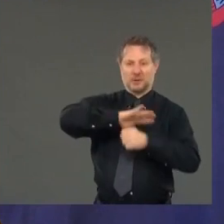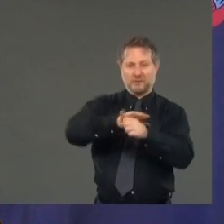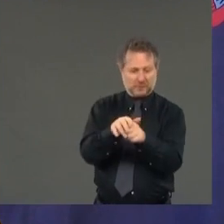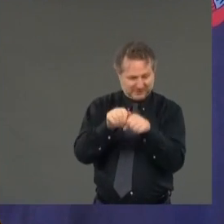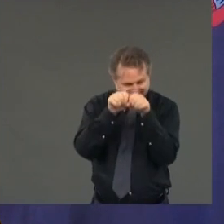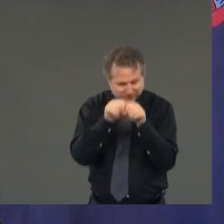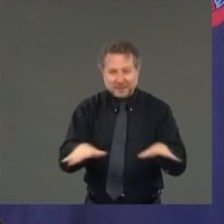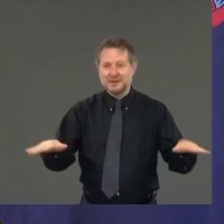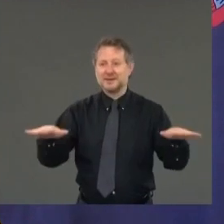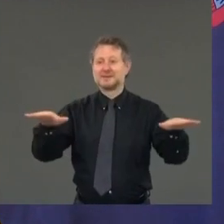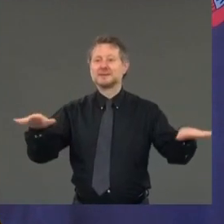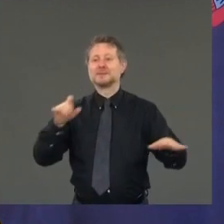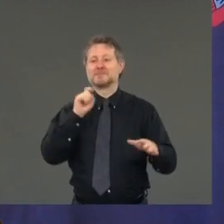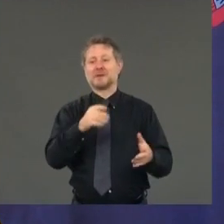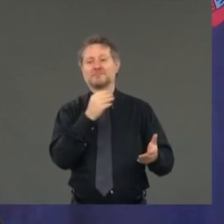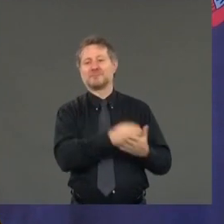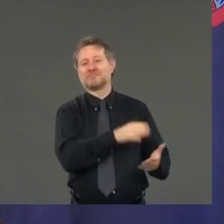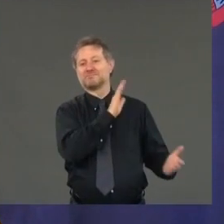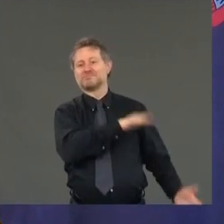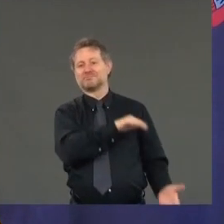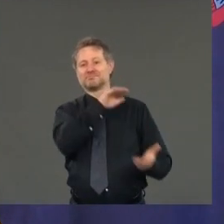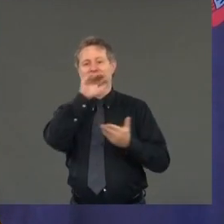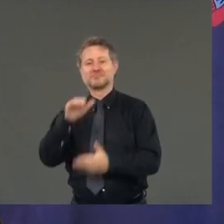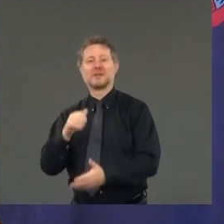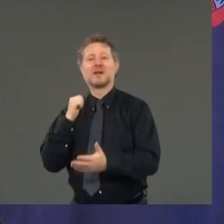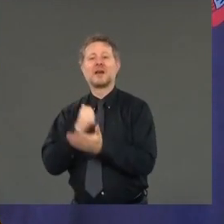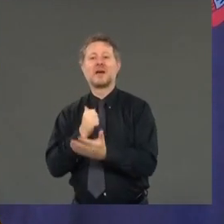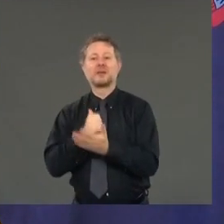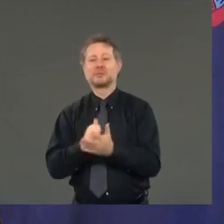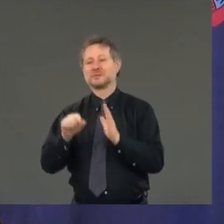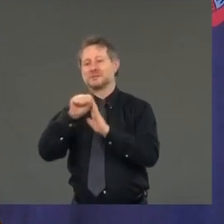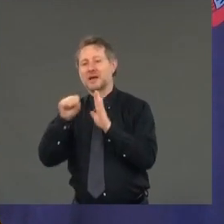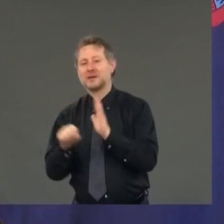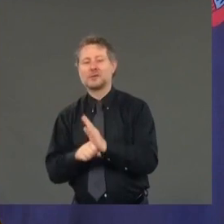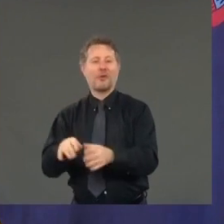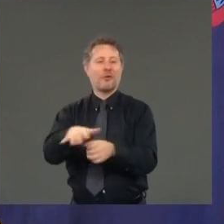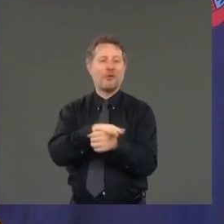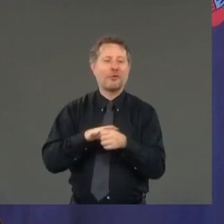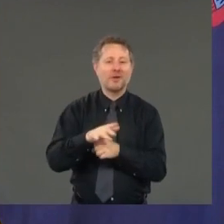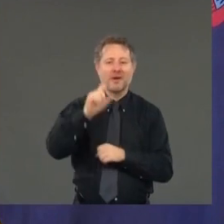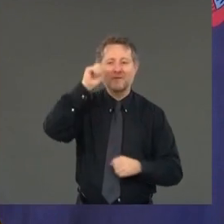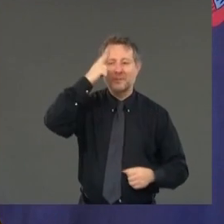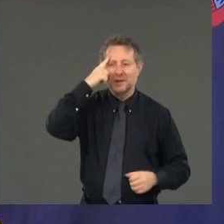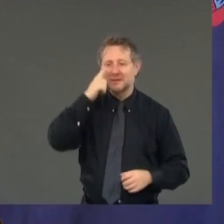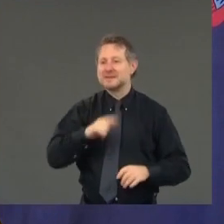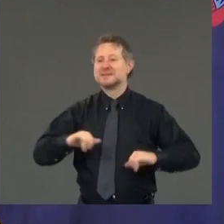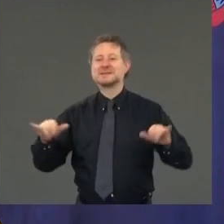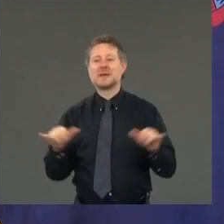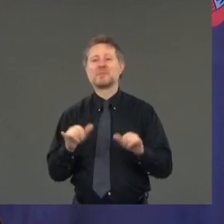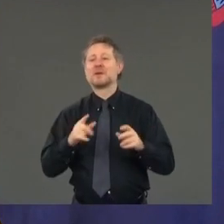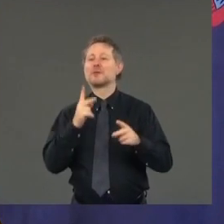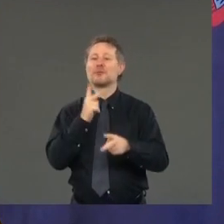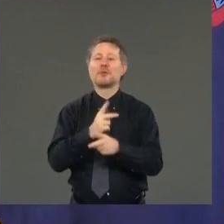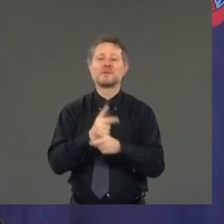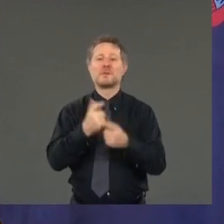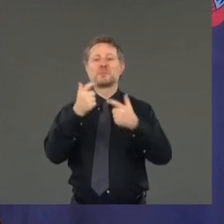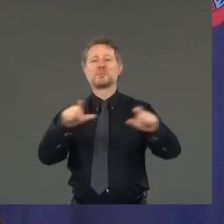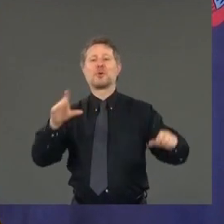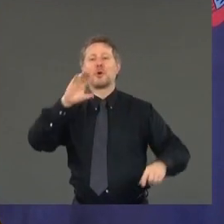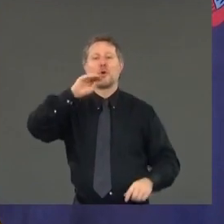provide financial relief to state and local governments, just the way they took care of the big corporations,